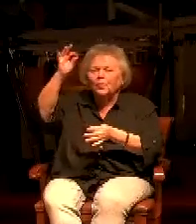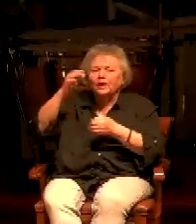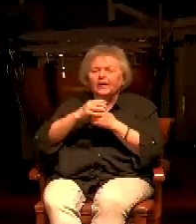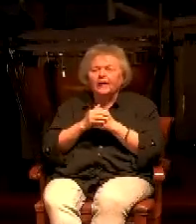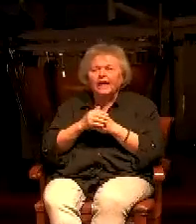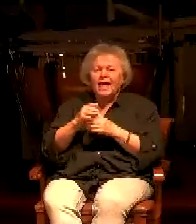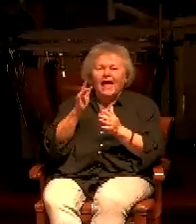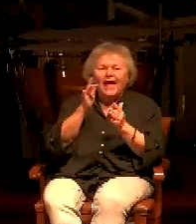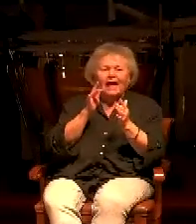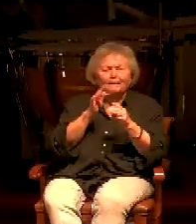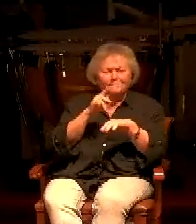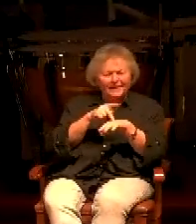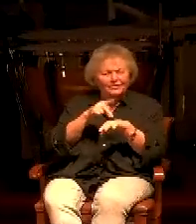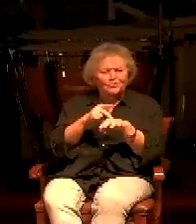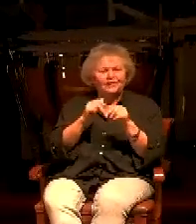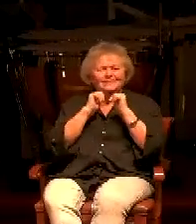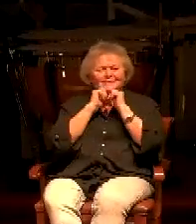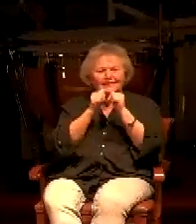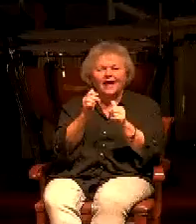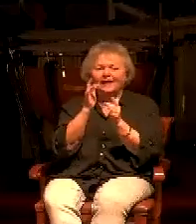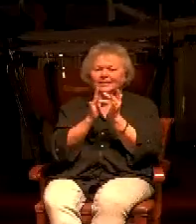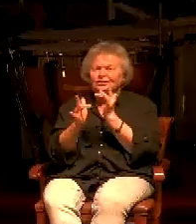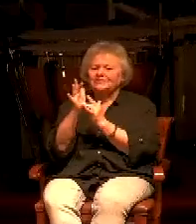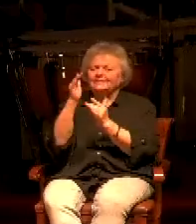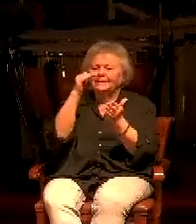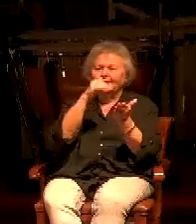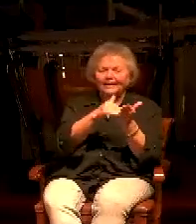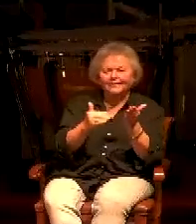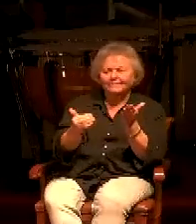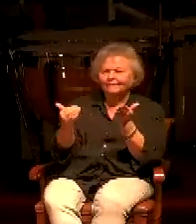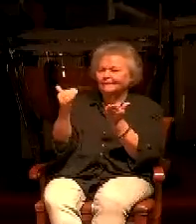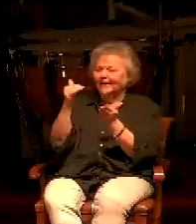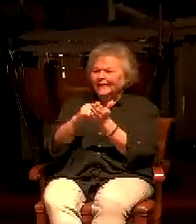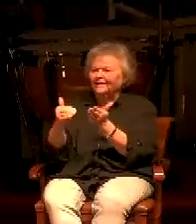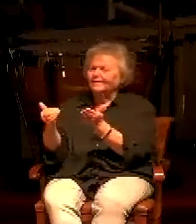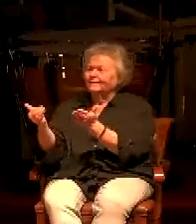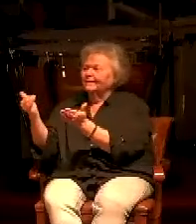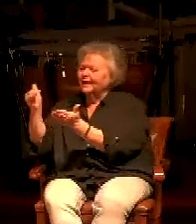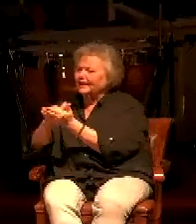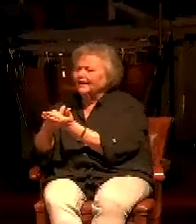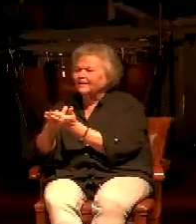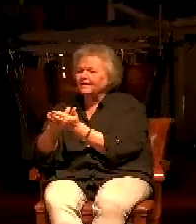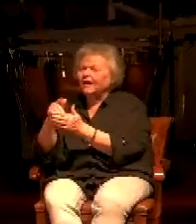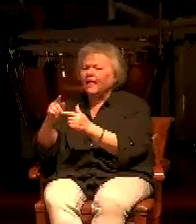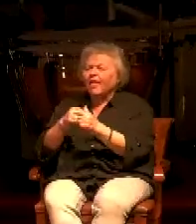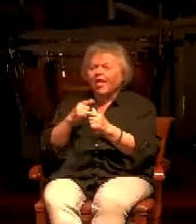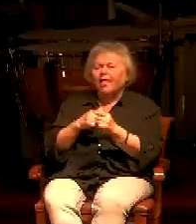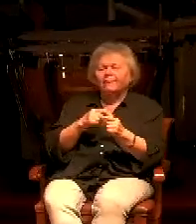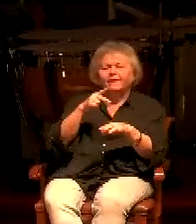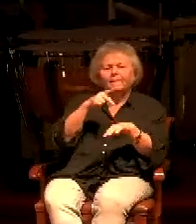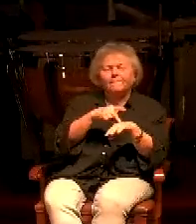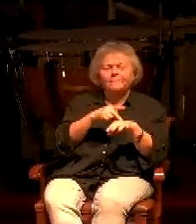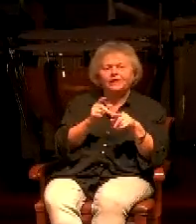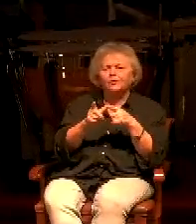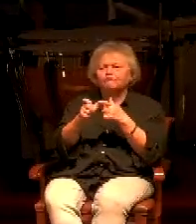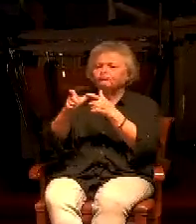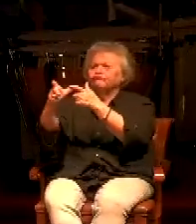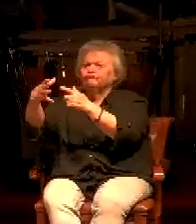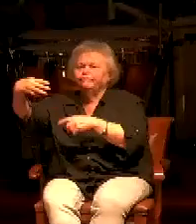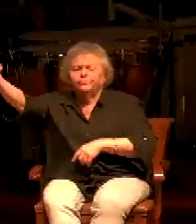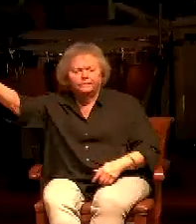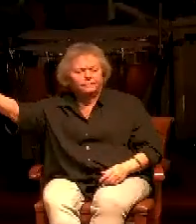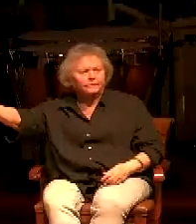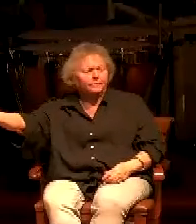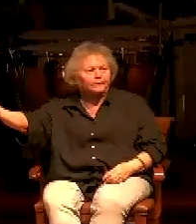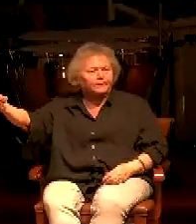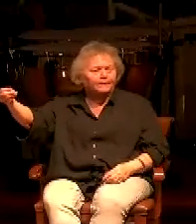and over and over. And then he runs away and weeps bitterly. But I want to call your attention to a different